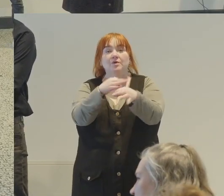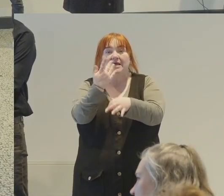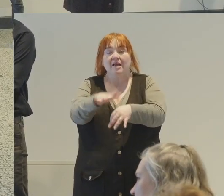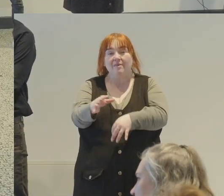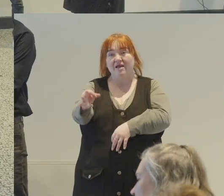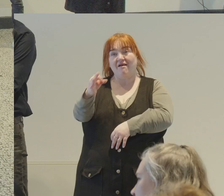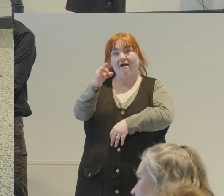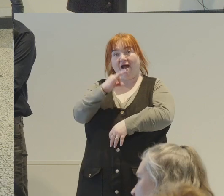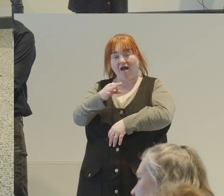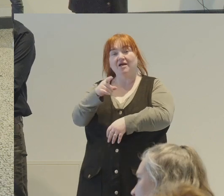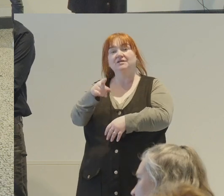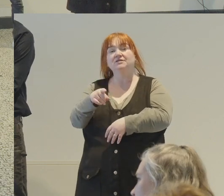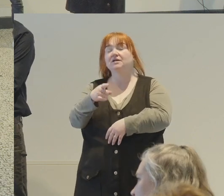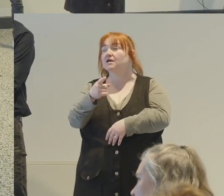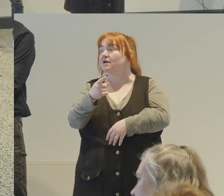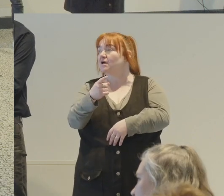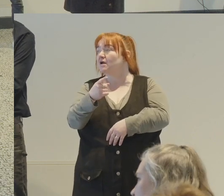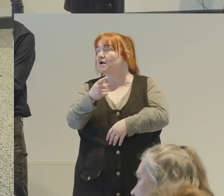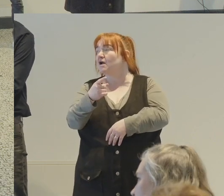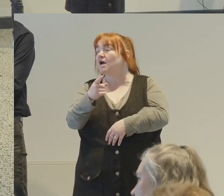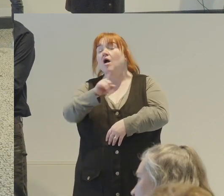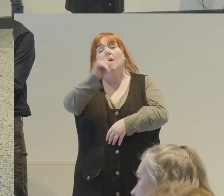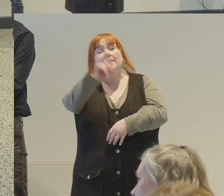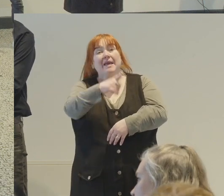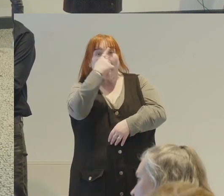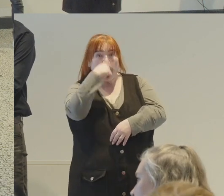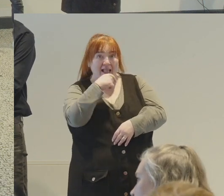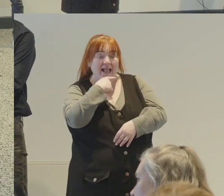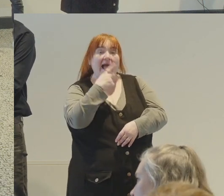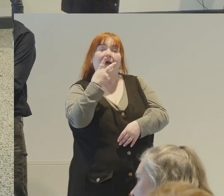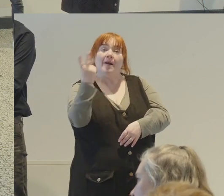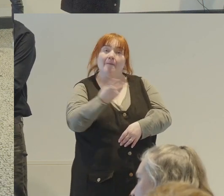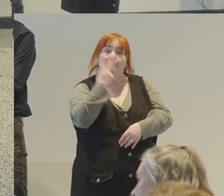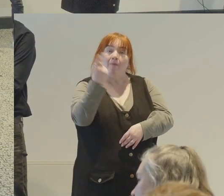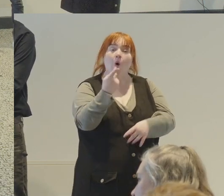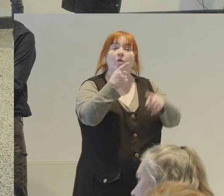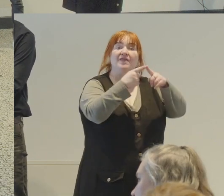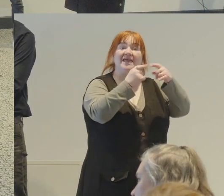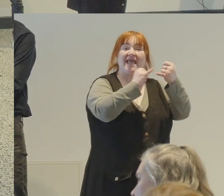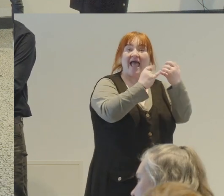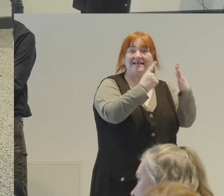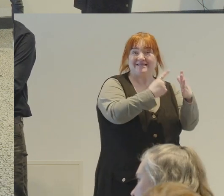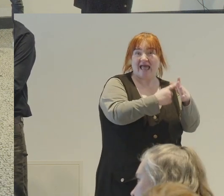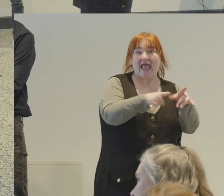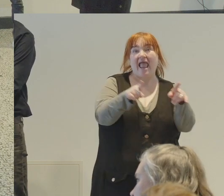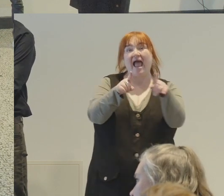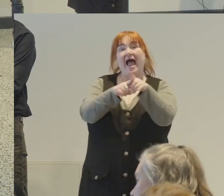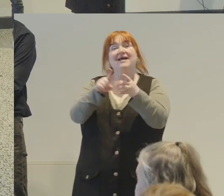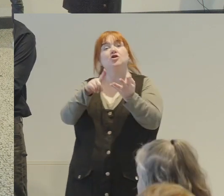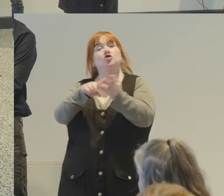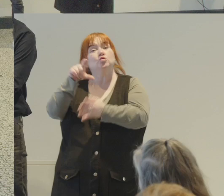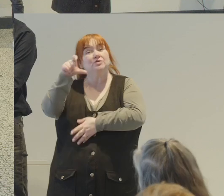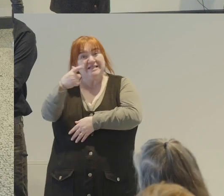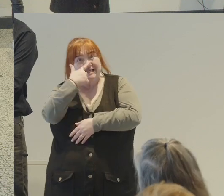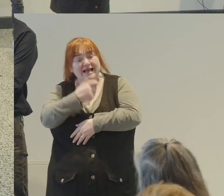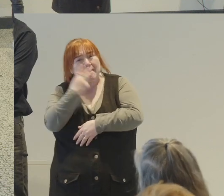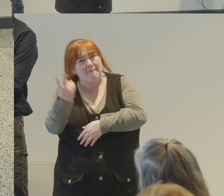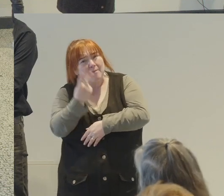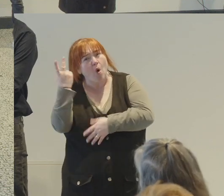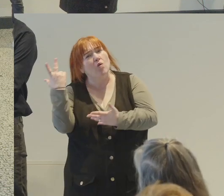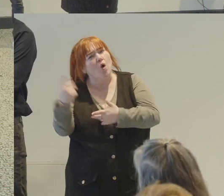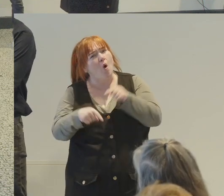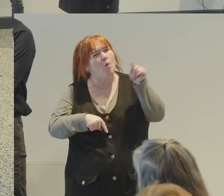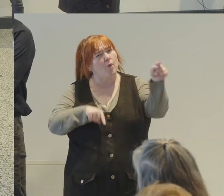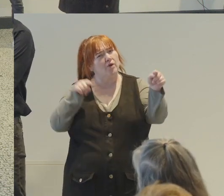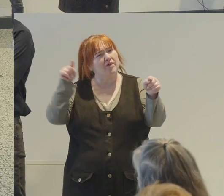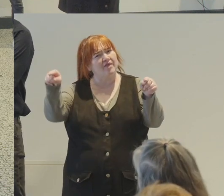that people would be on both employment support allowance and universal credit, or is it one or the other?